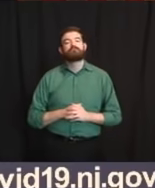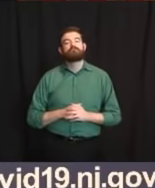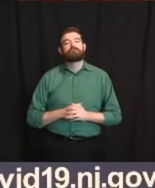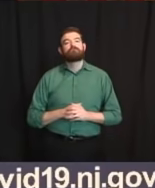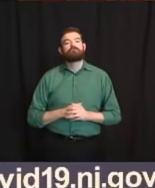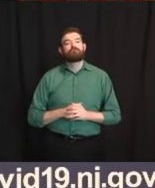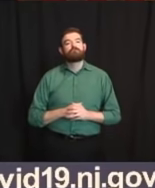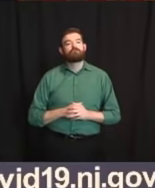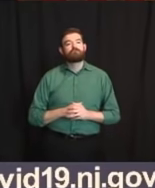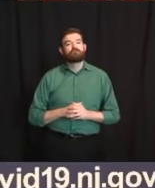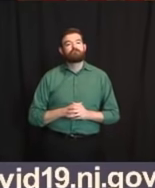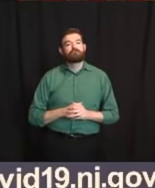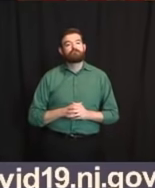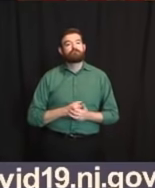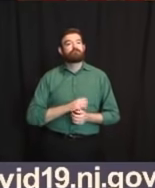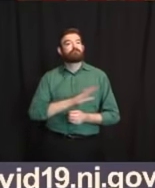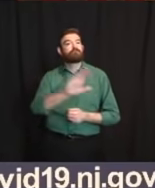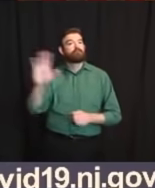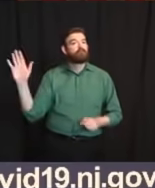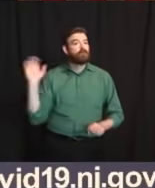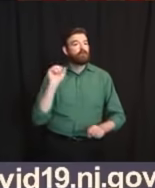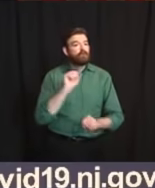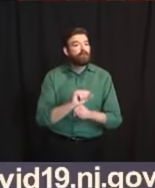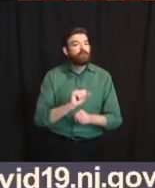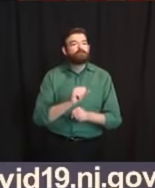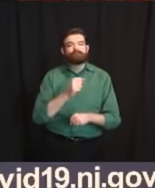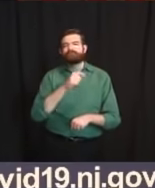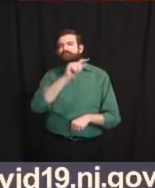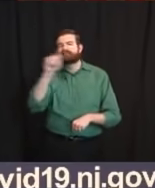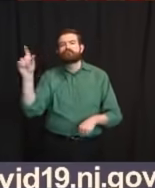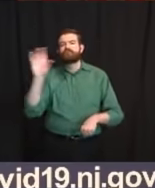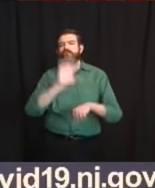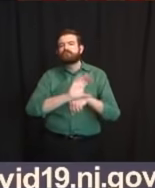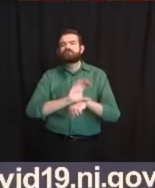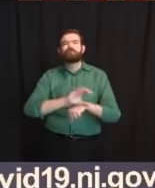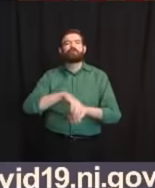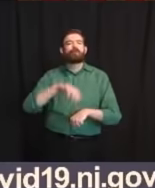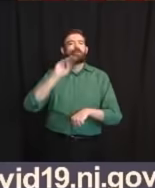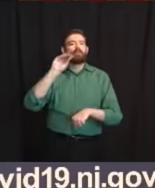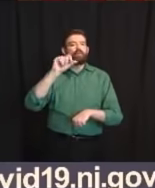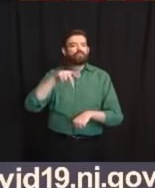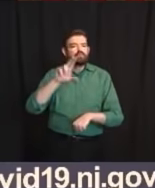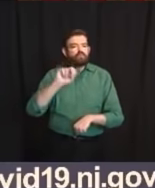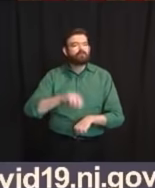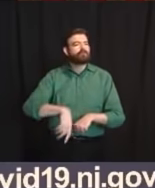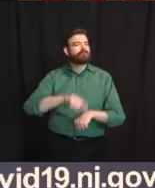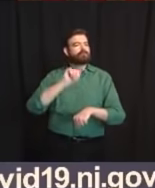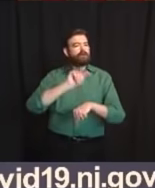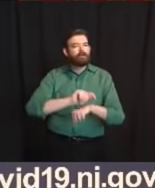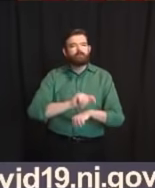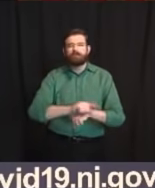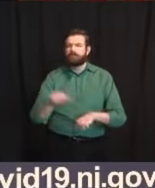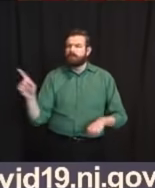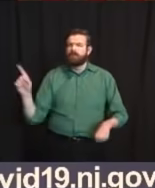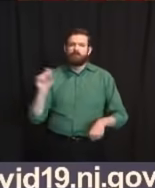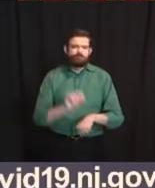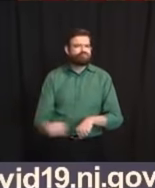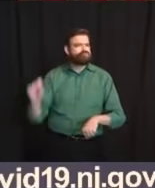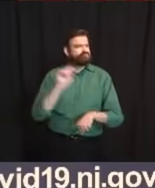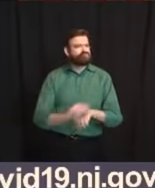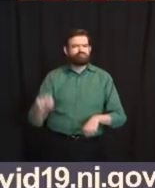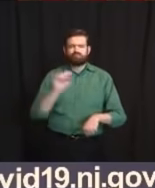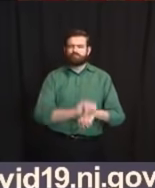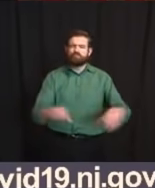pressed for so many of these churches, temples, mosques. I'd be hard pressed